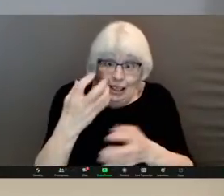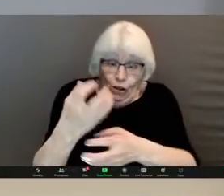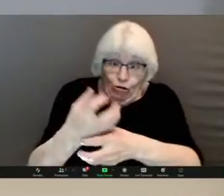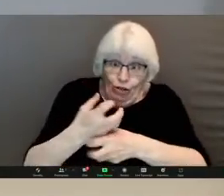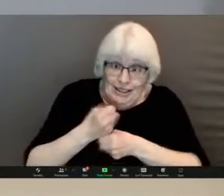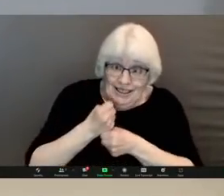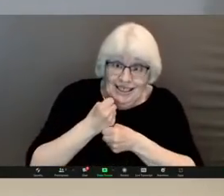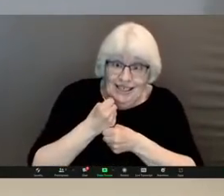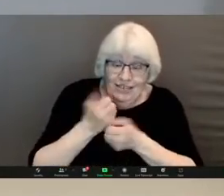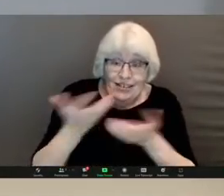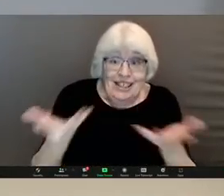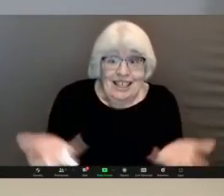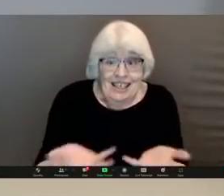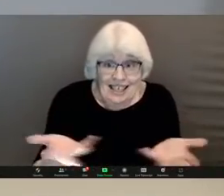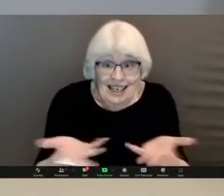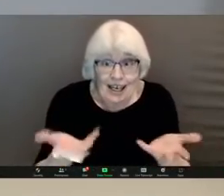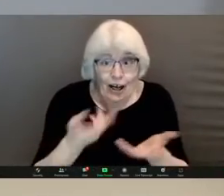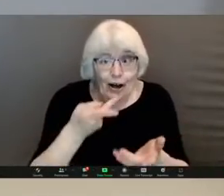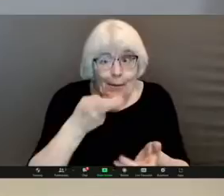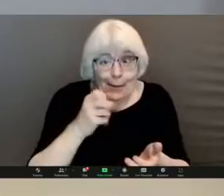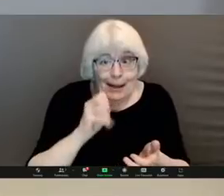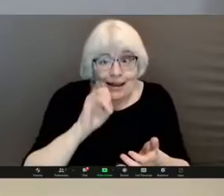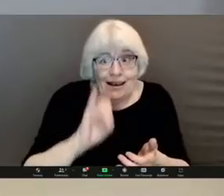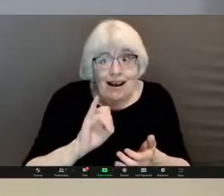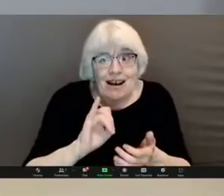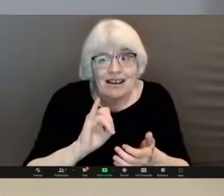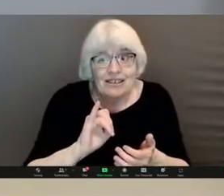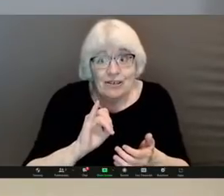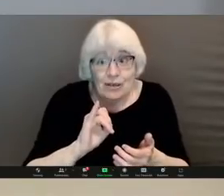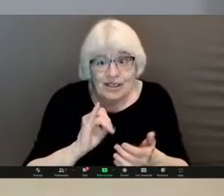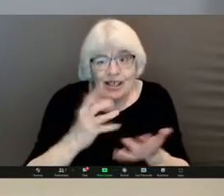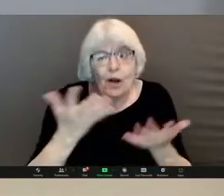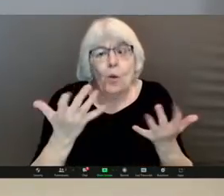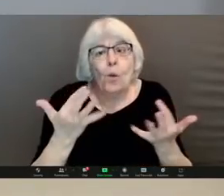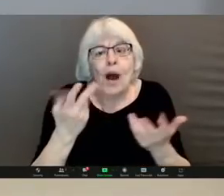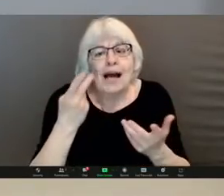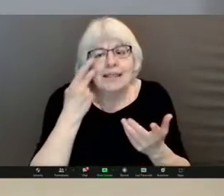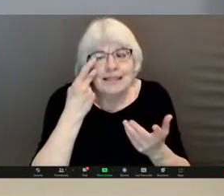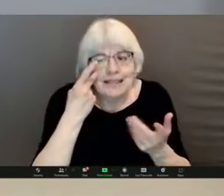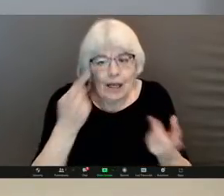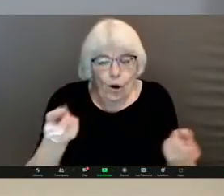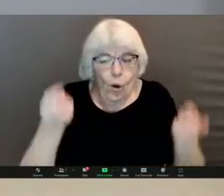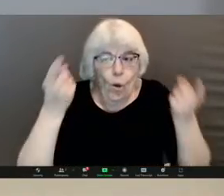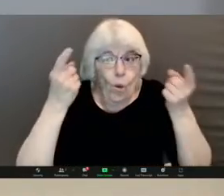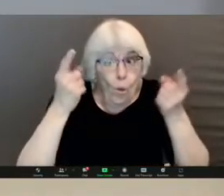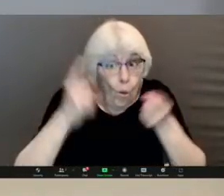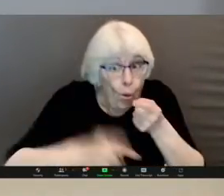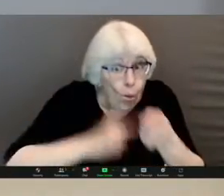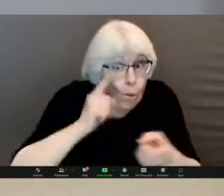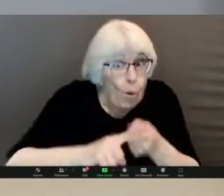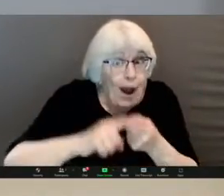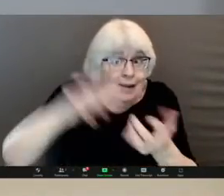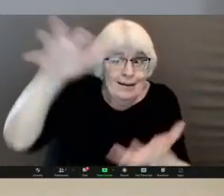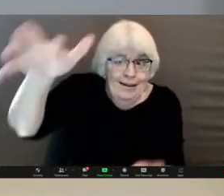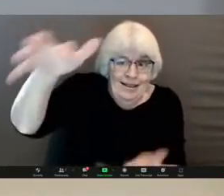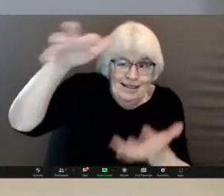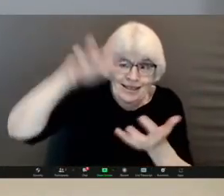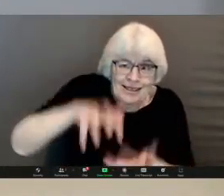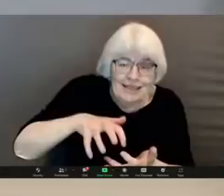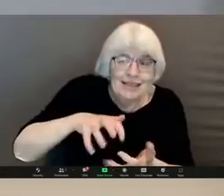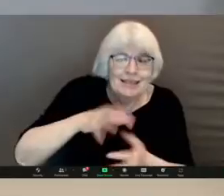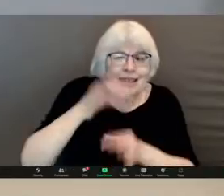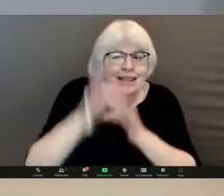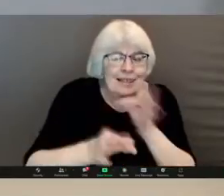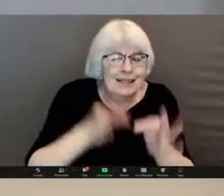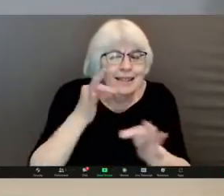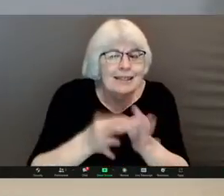are landed, when we get them in our hands, they will be part of a pilot project. And we've ordered in a total